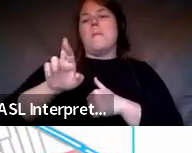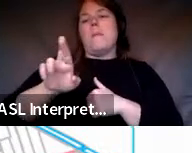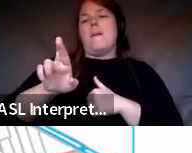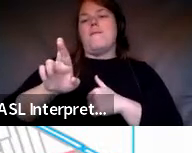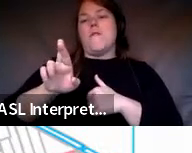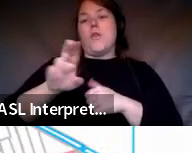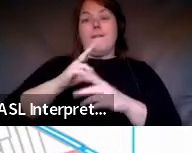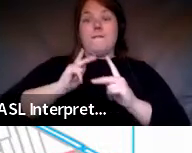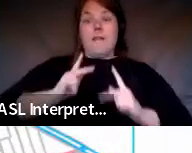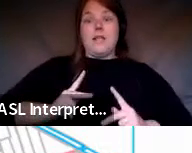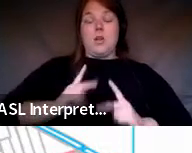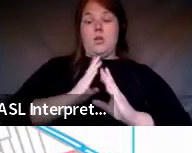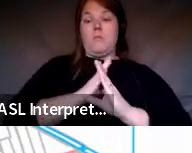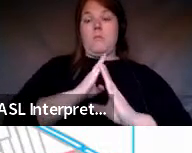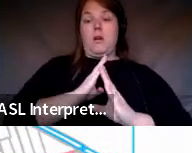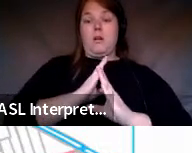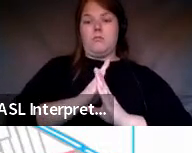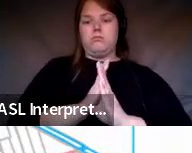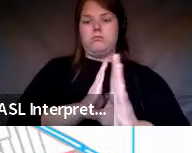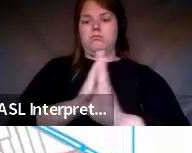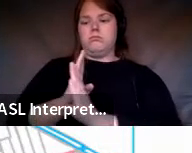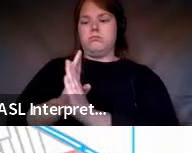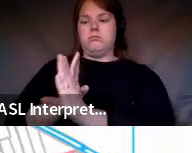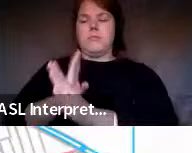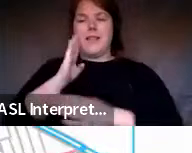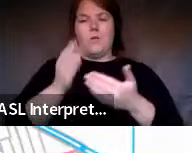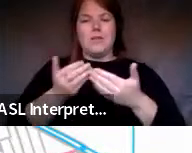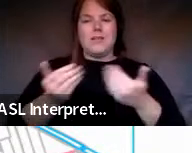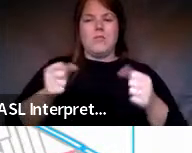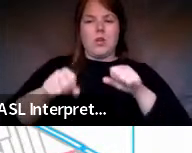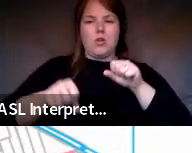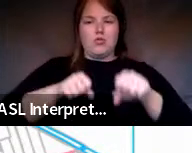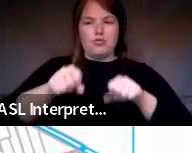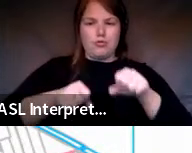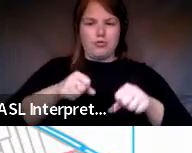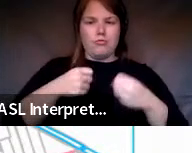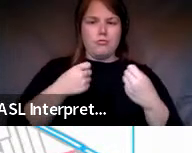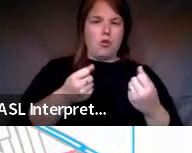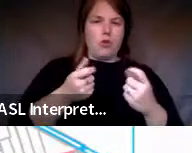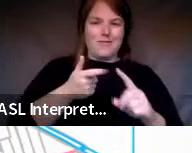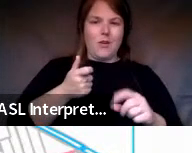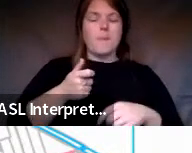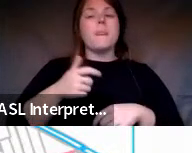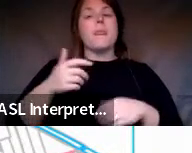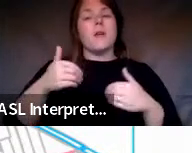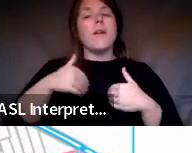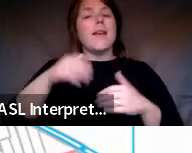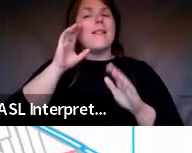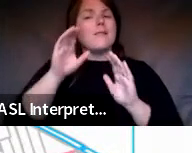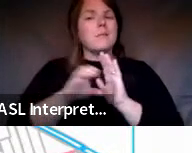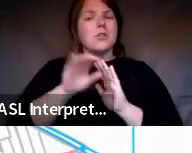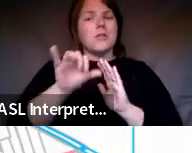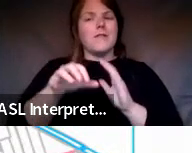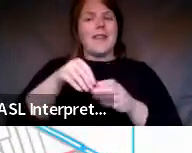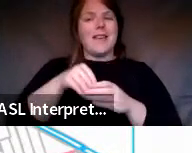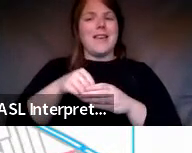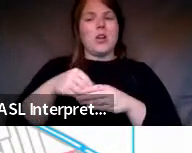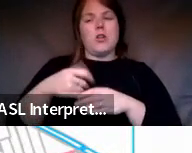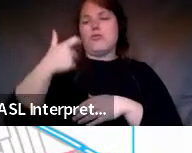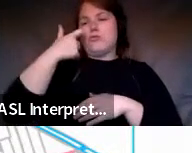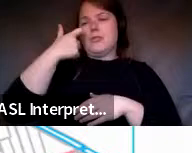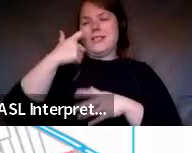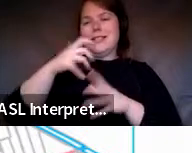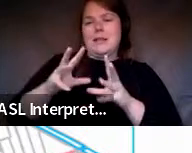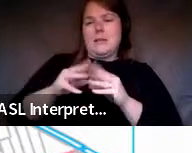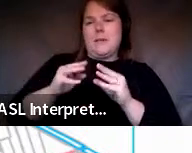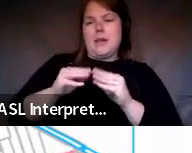buffered that separate the cars from the bicycle. And we do have pictures of that in our last meeting. I